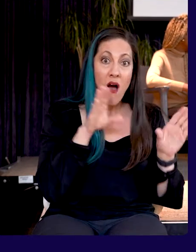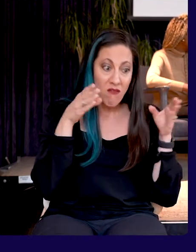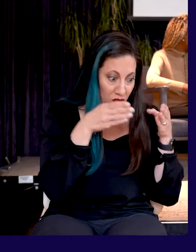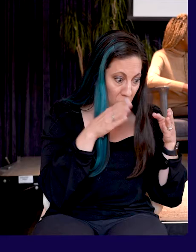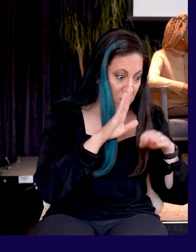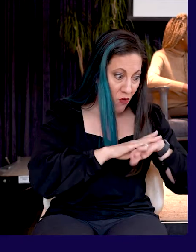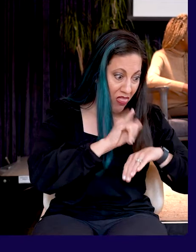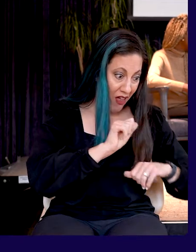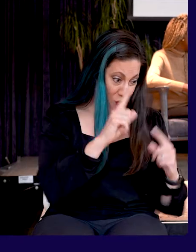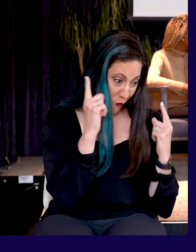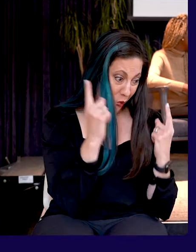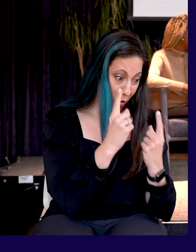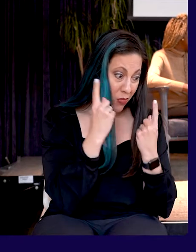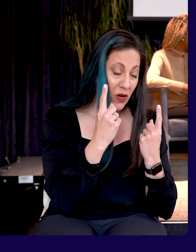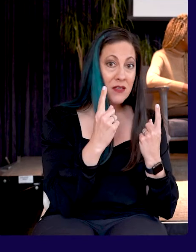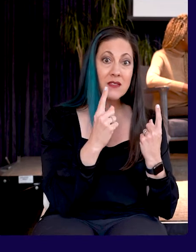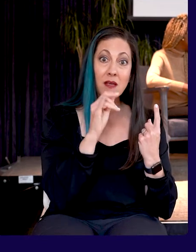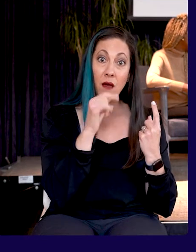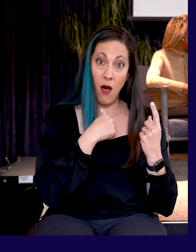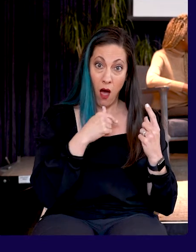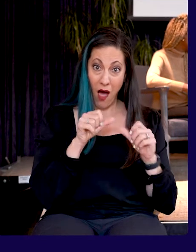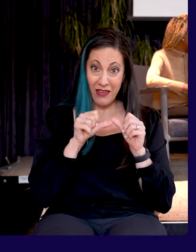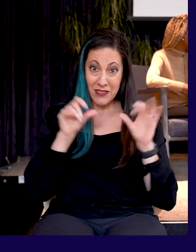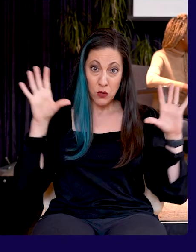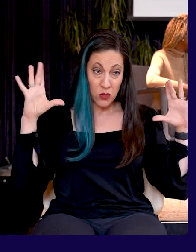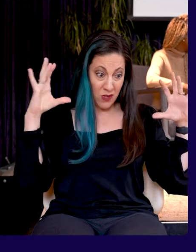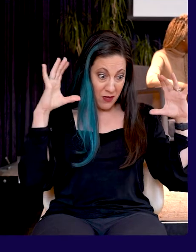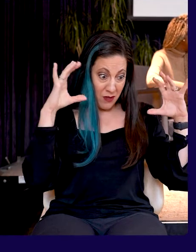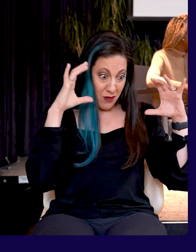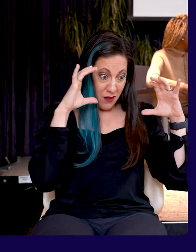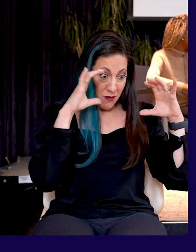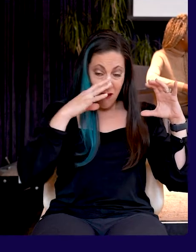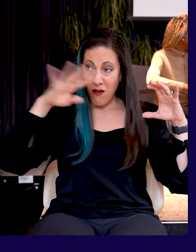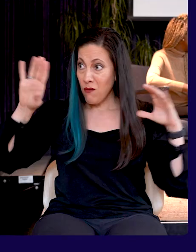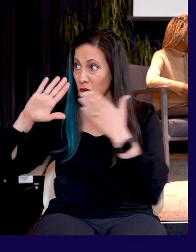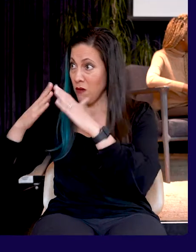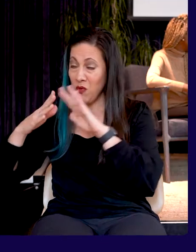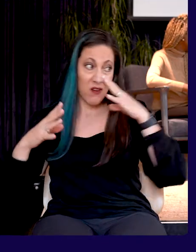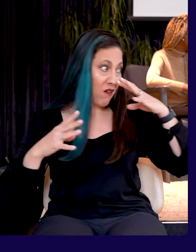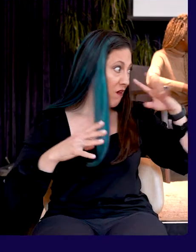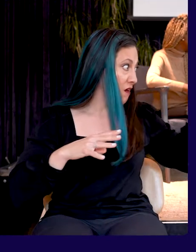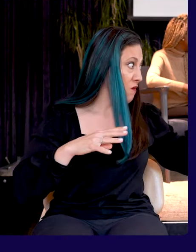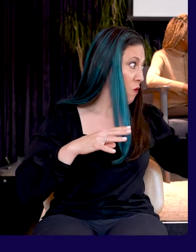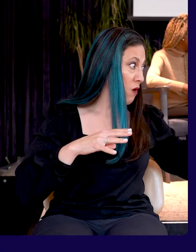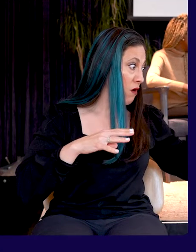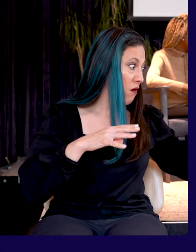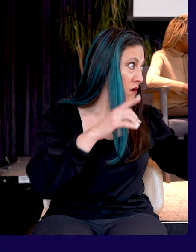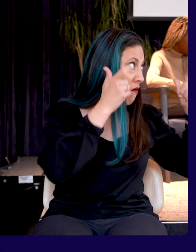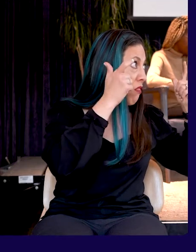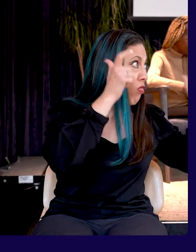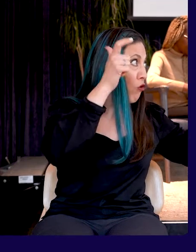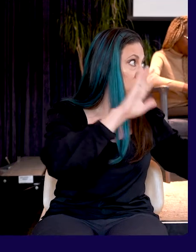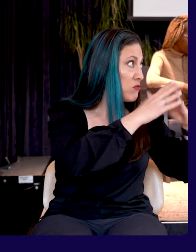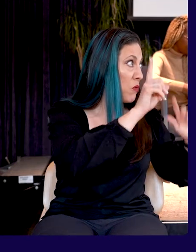individual constantly, that aperture just continues to close. You don't care about community, you don't care about the larger